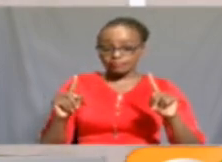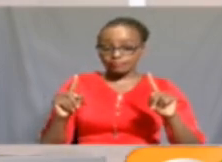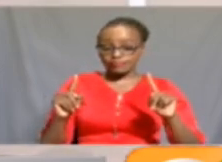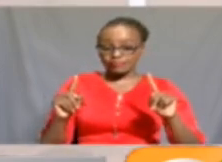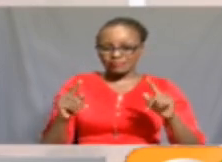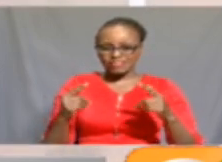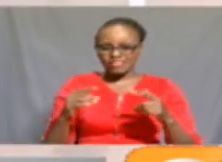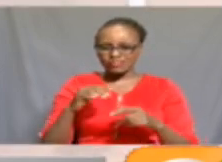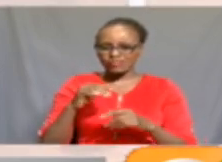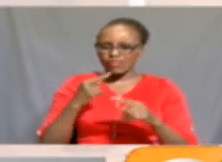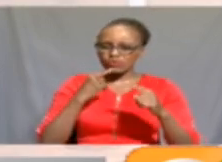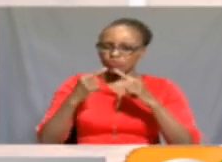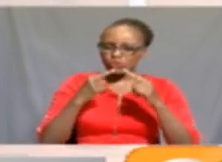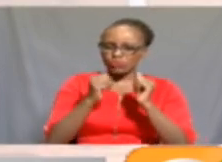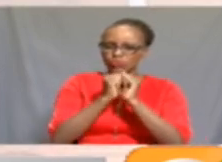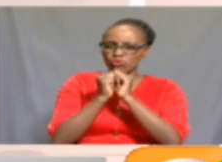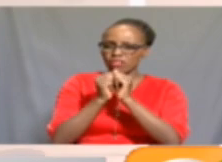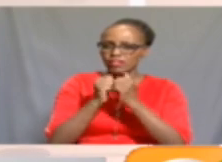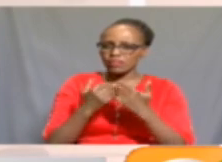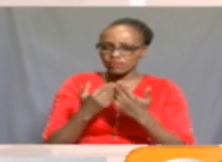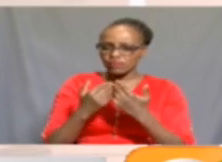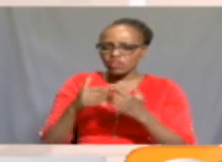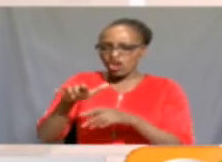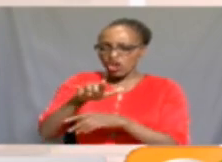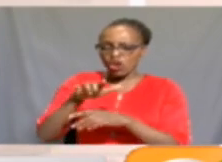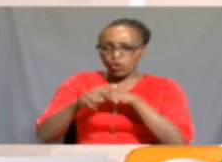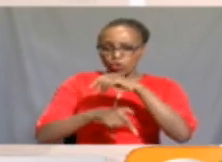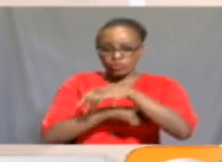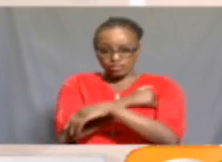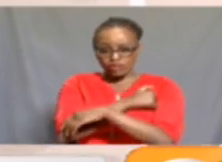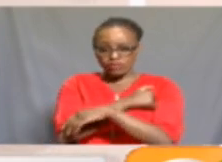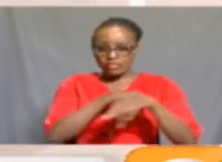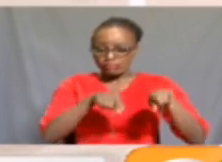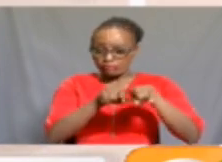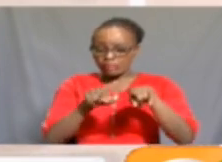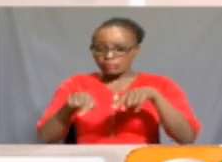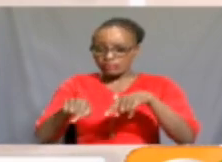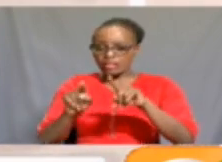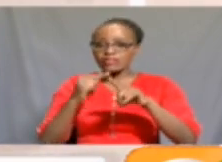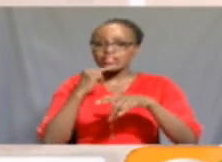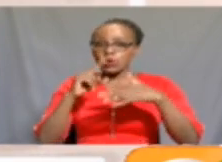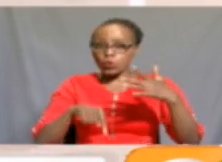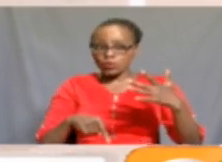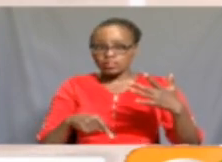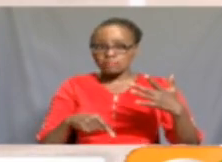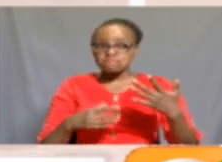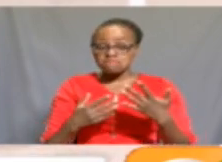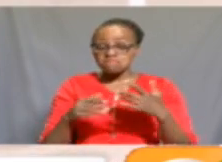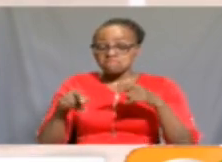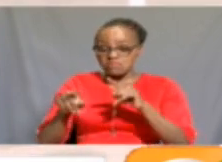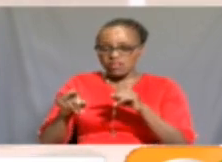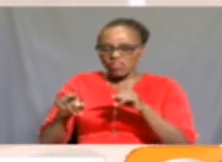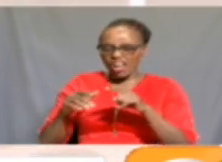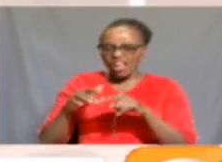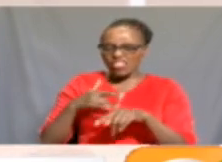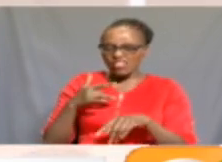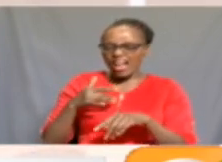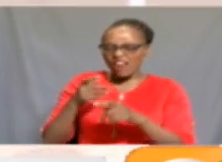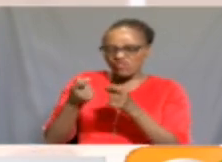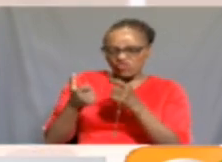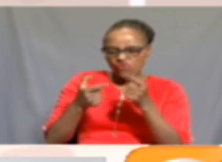I've just talked to our local chief here, and they're saying that there were a few